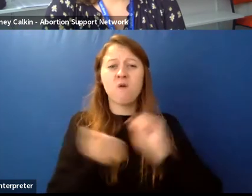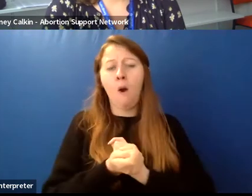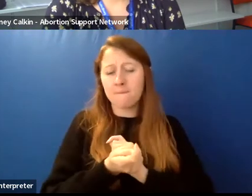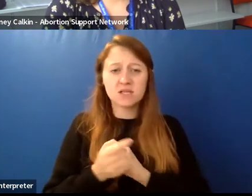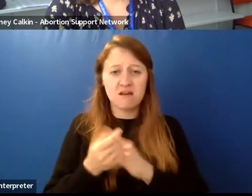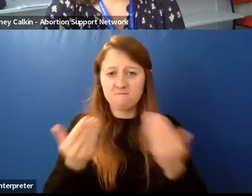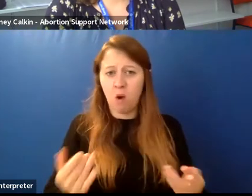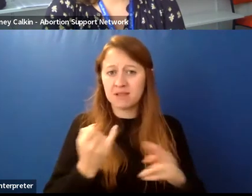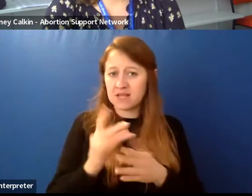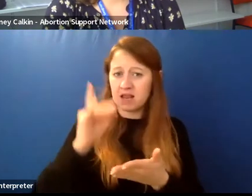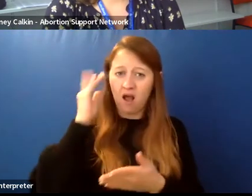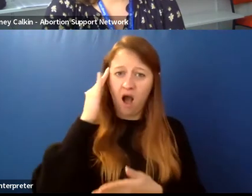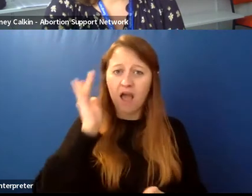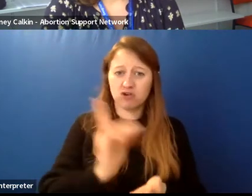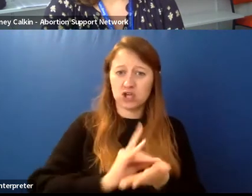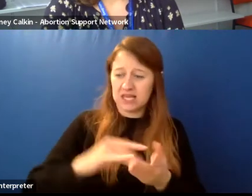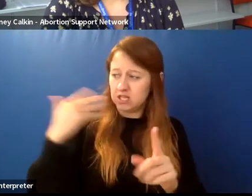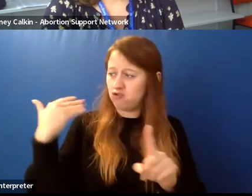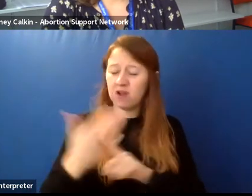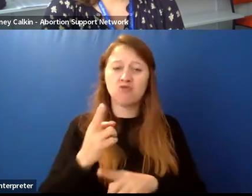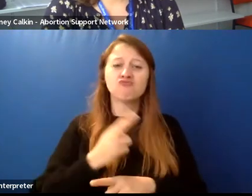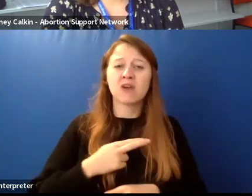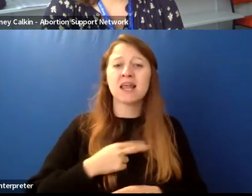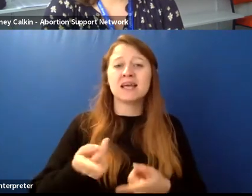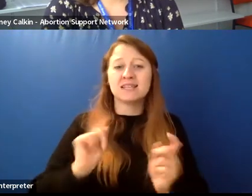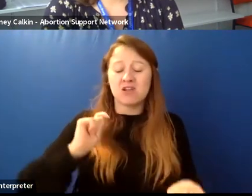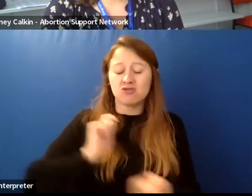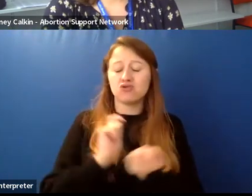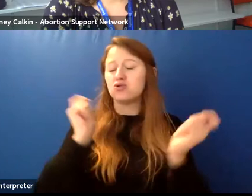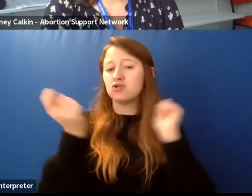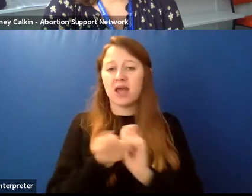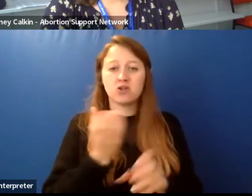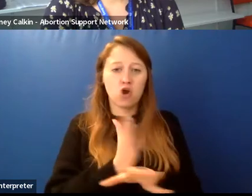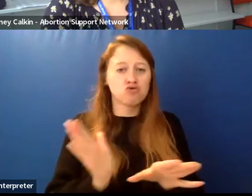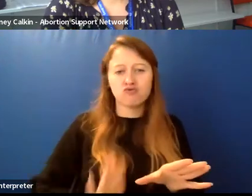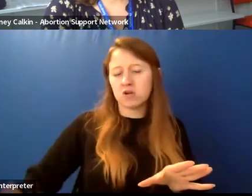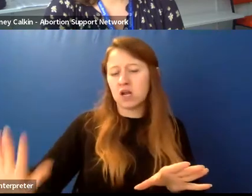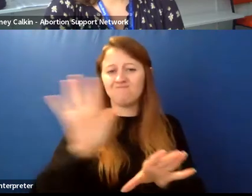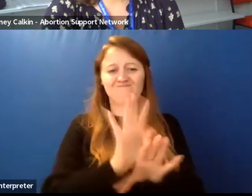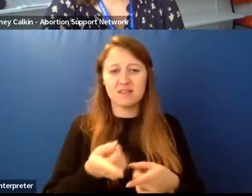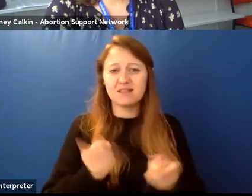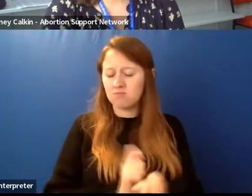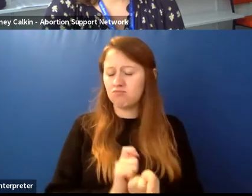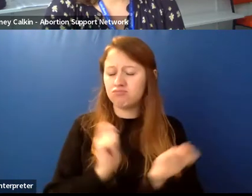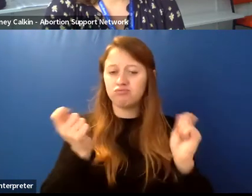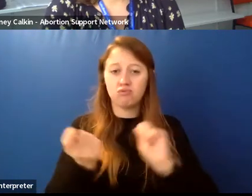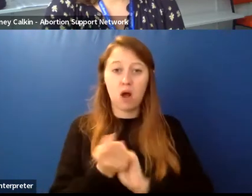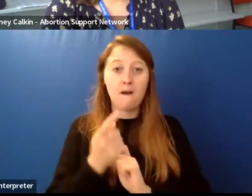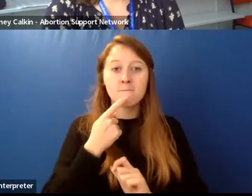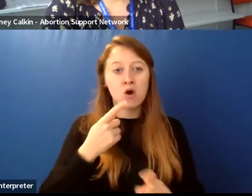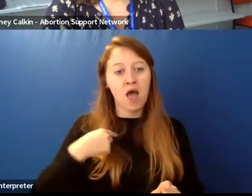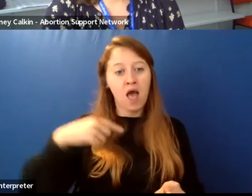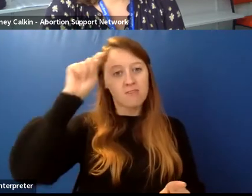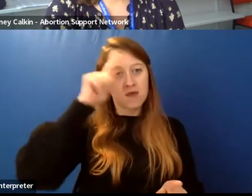literally transformed the country in which we live in. And I think it's important to remember that, because